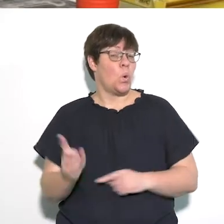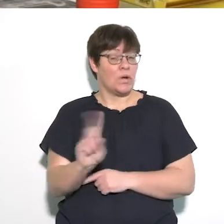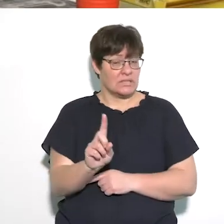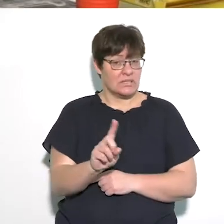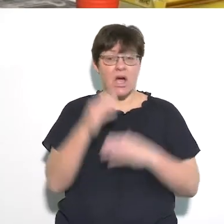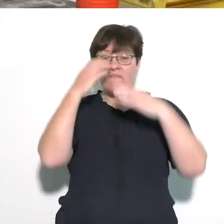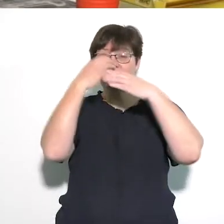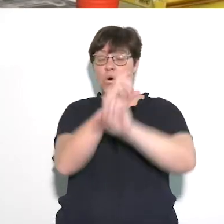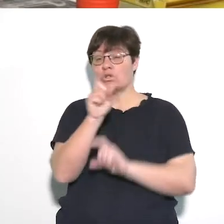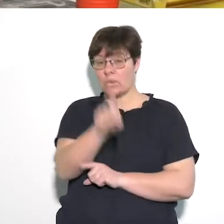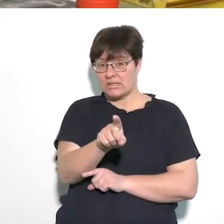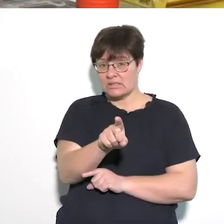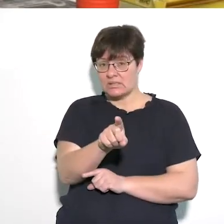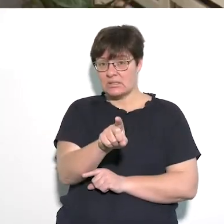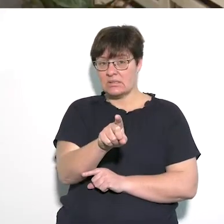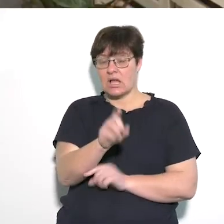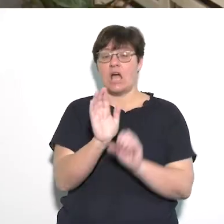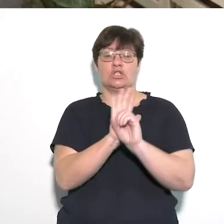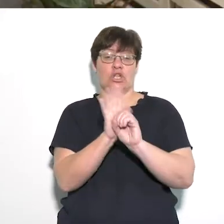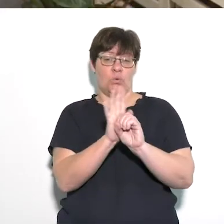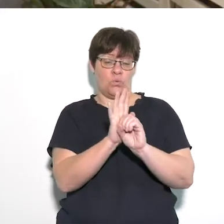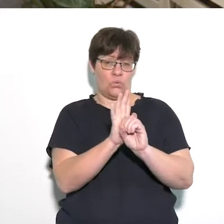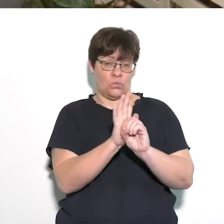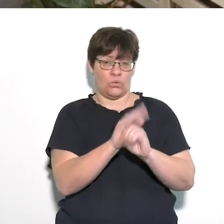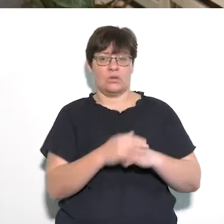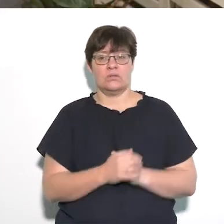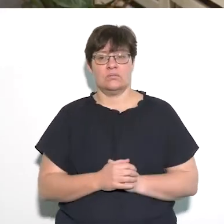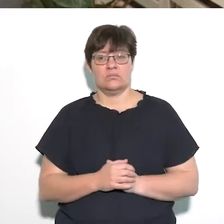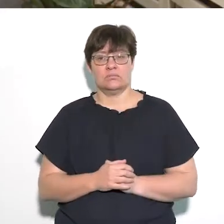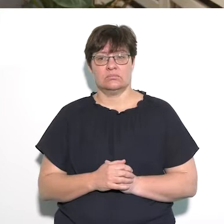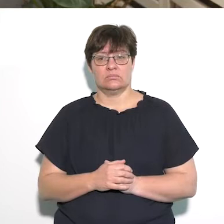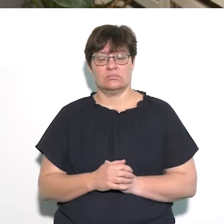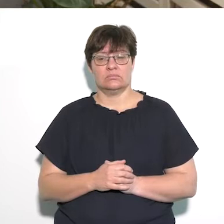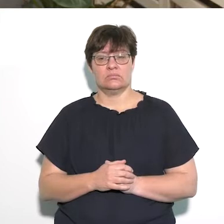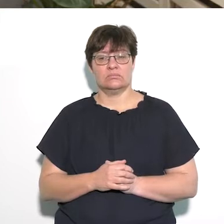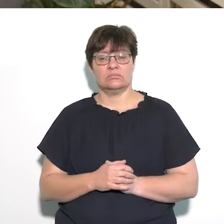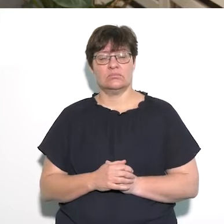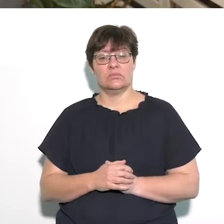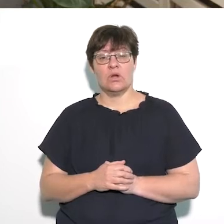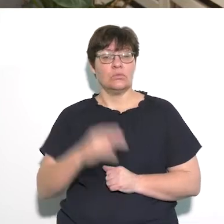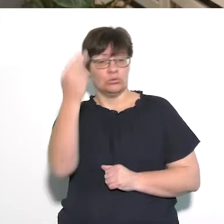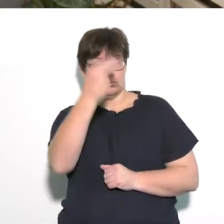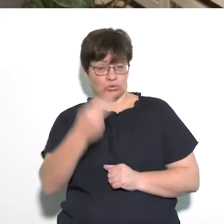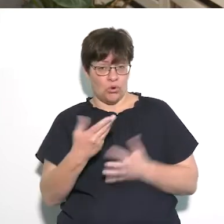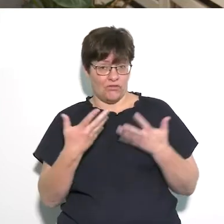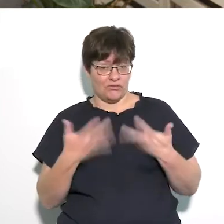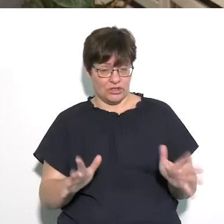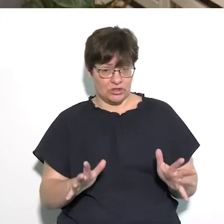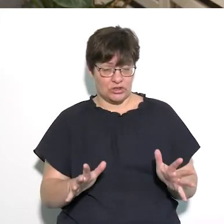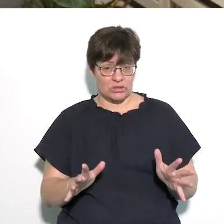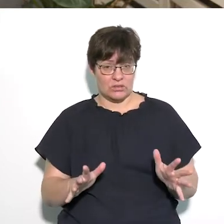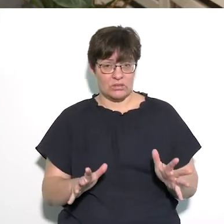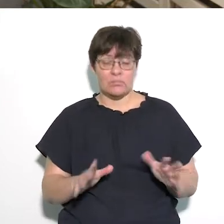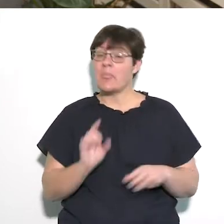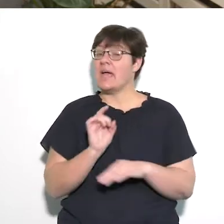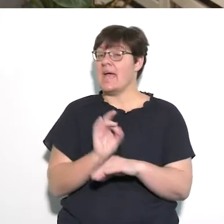focus is on the shadow. Okay, this art piece focuses on the shadow. So that's how you draw. A piece